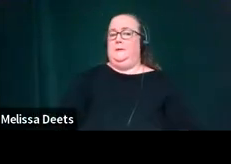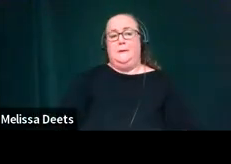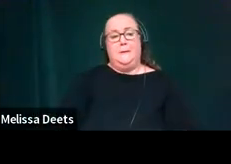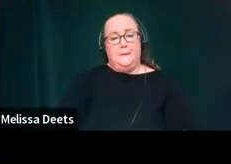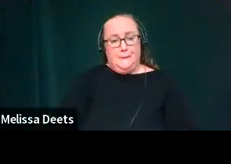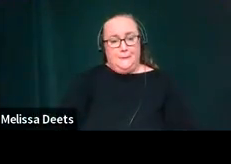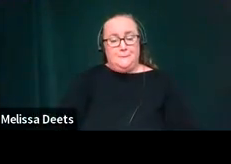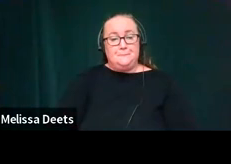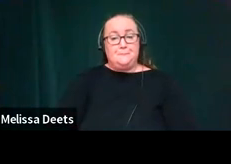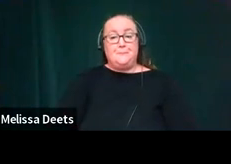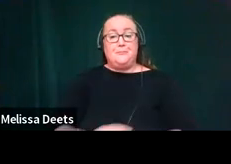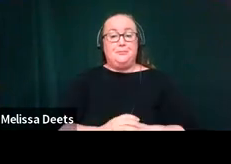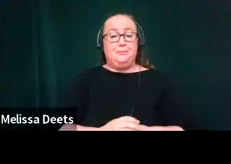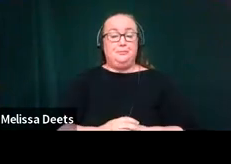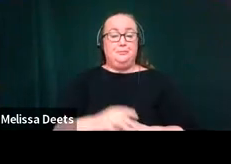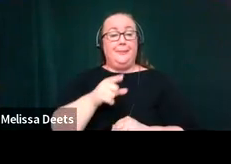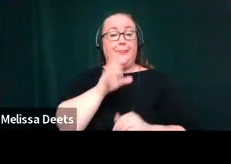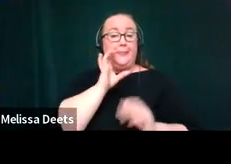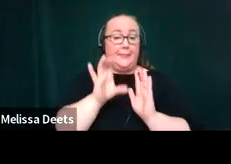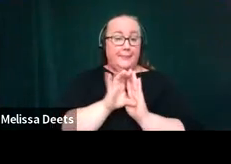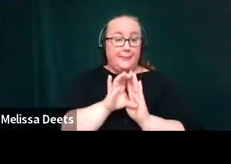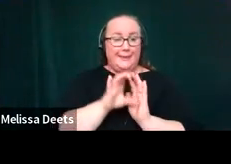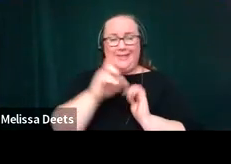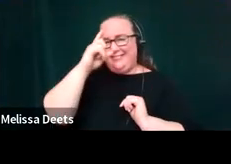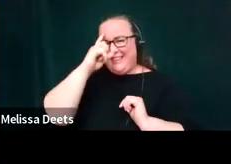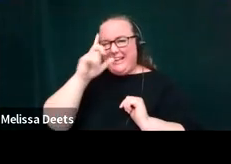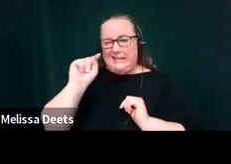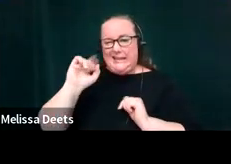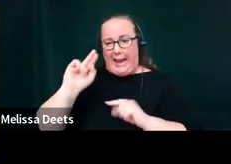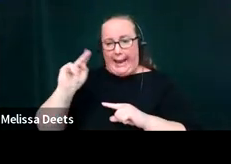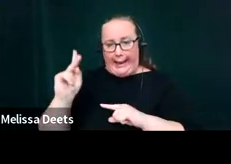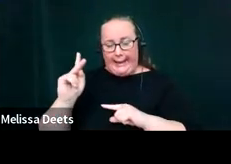This slide shows a photo of a think tank in progress.